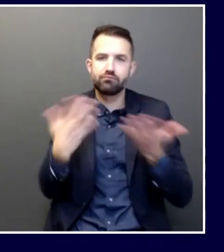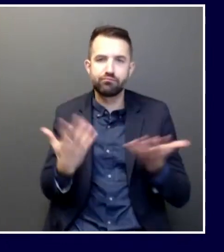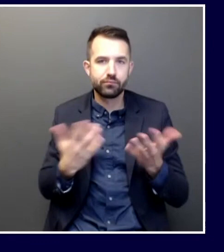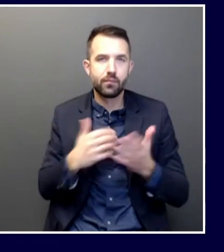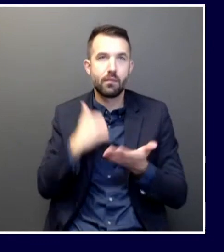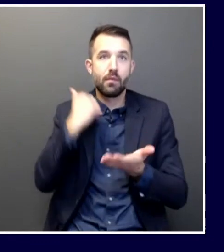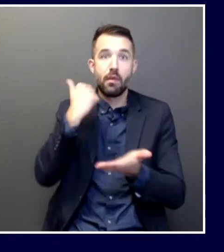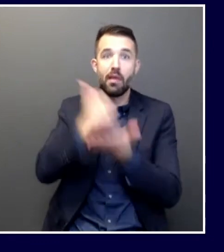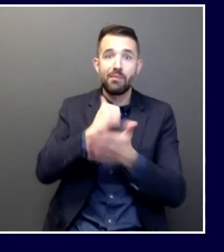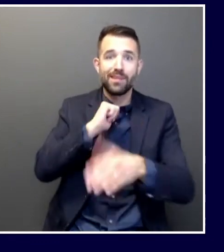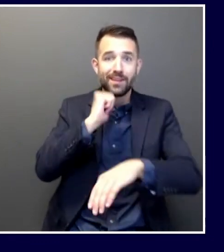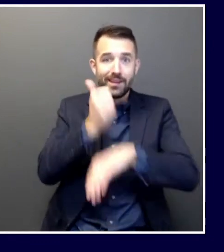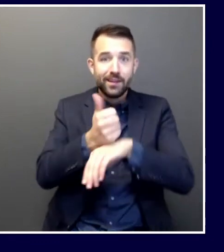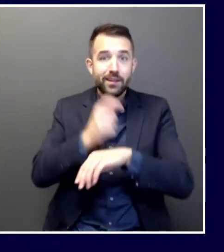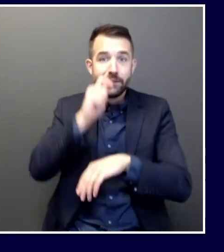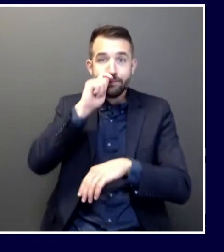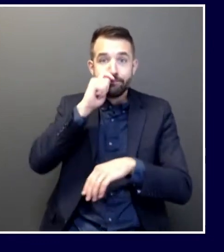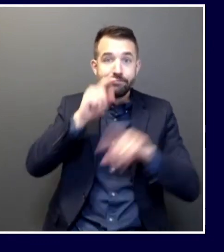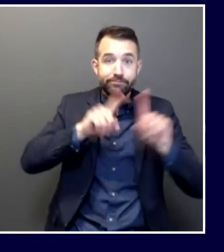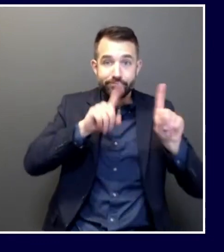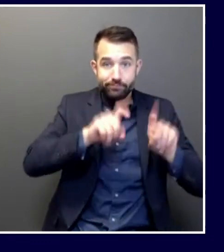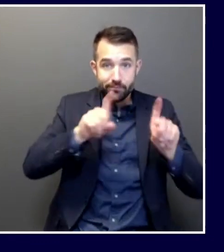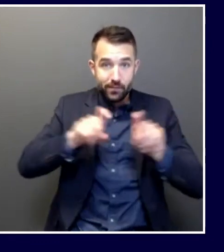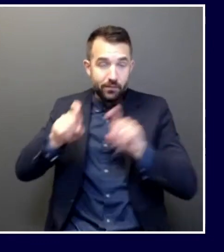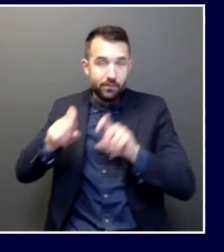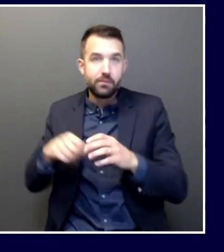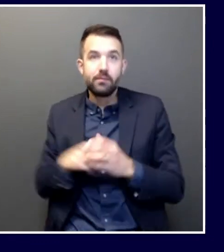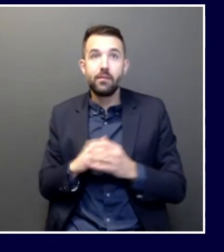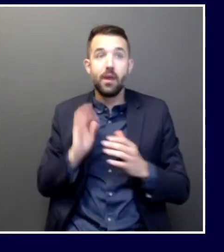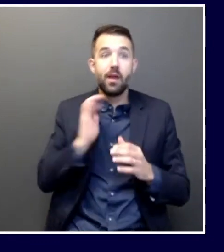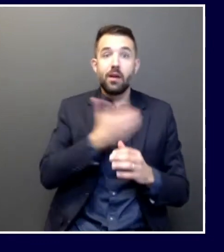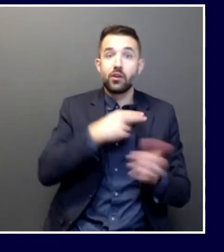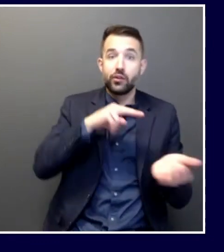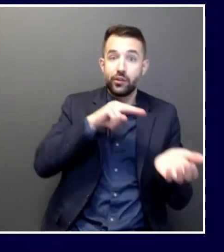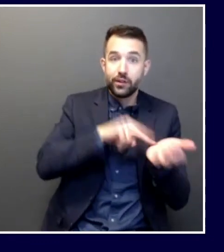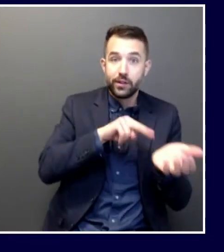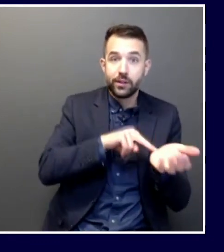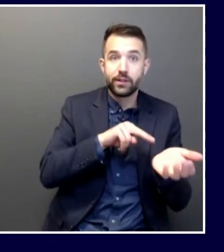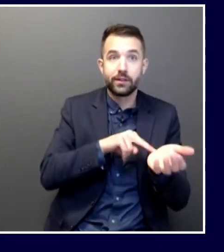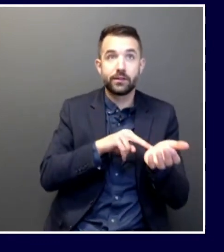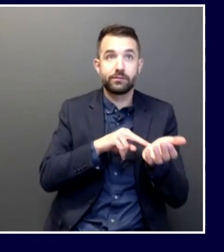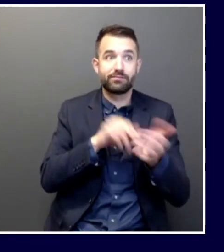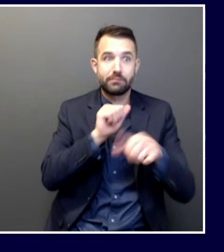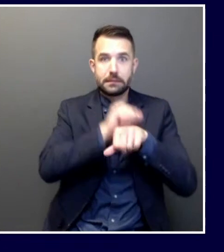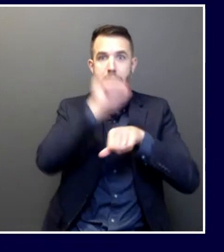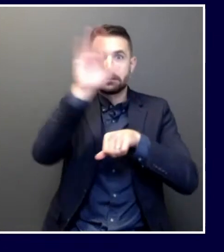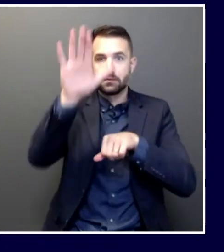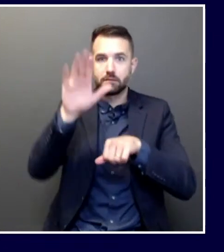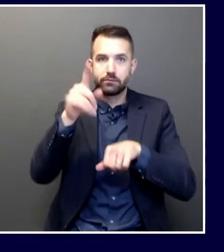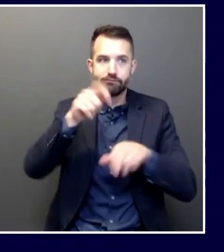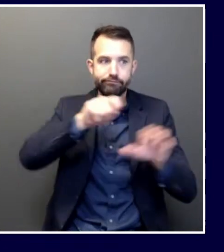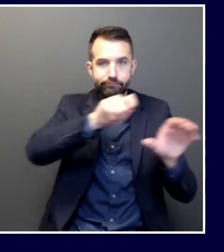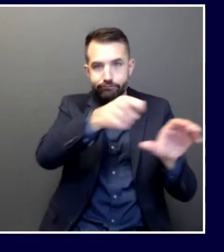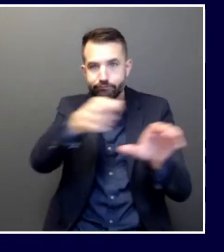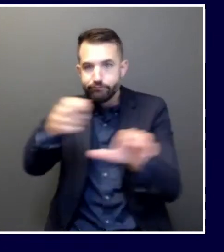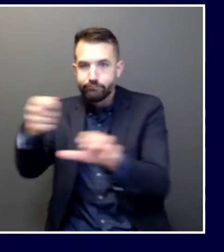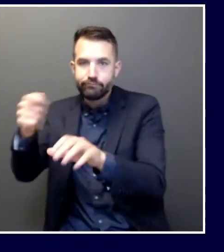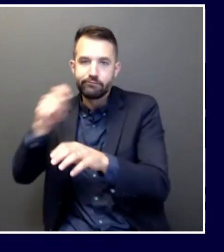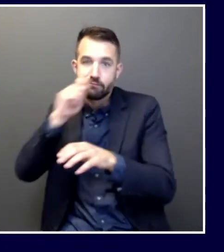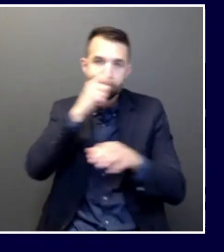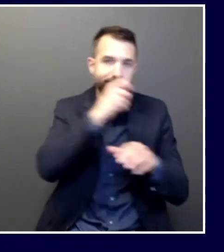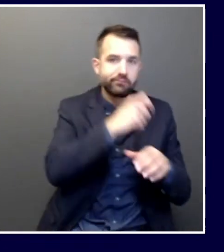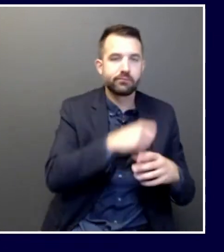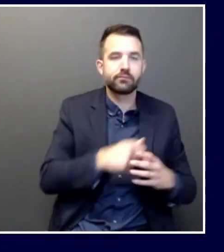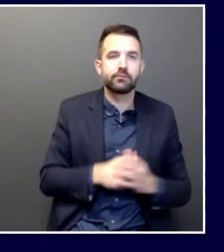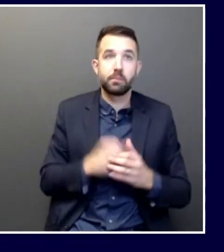some of our public health nurses were on the ground doing. We're also making sure that staff members and residents at the jail,